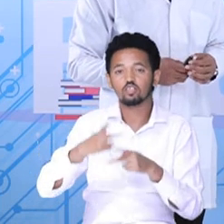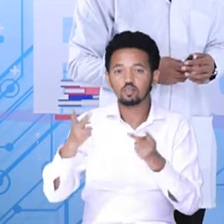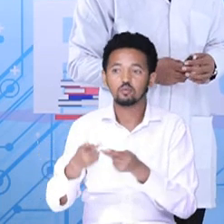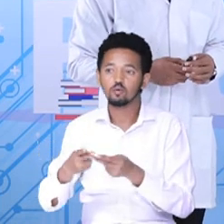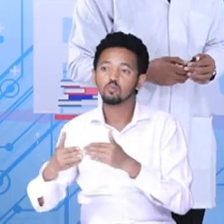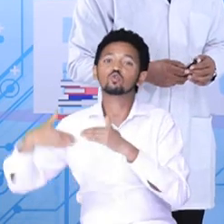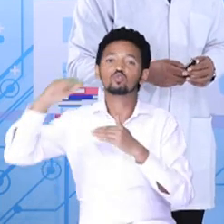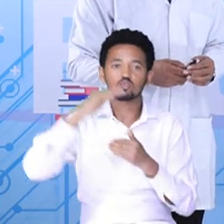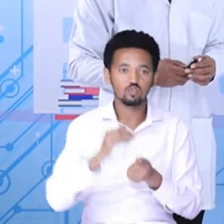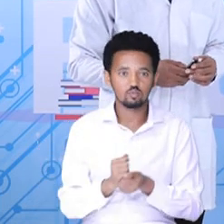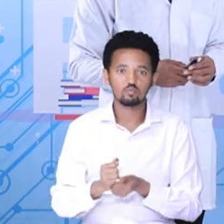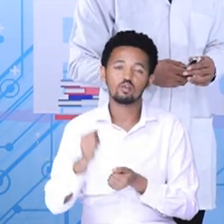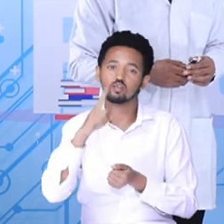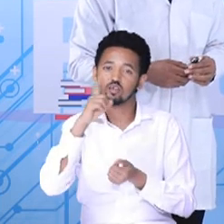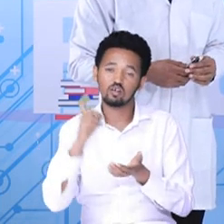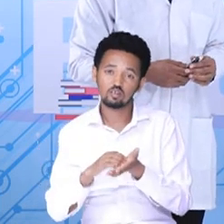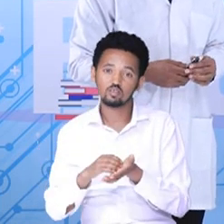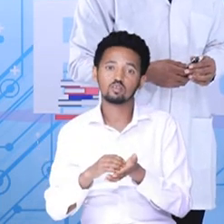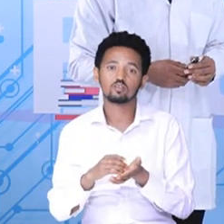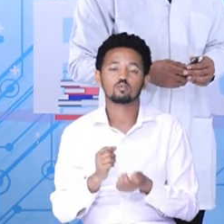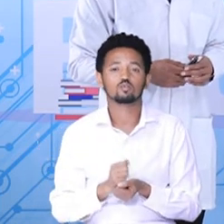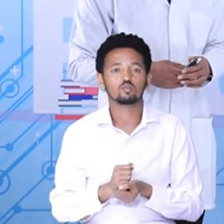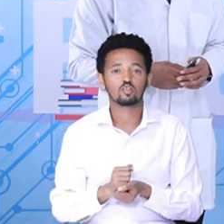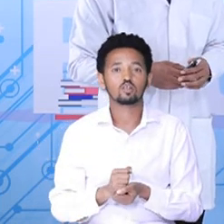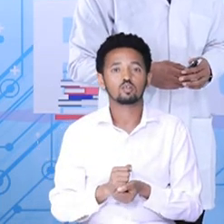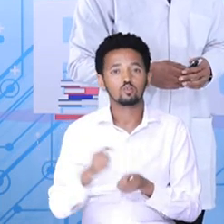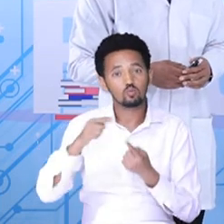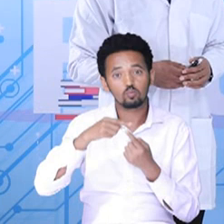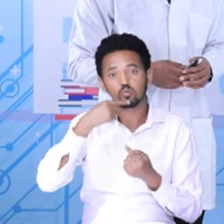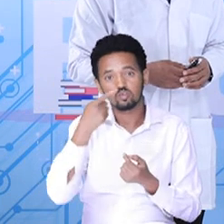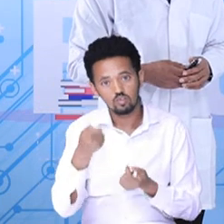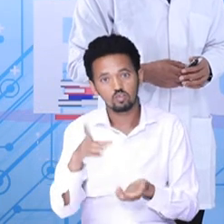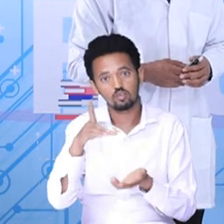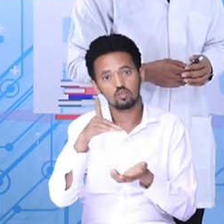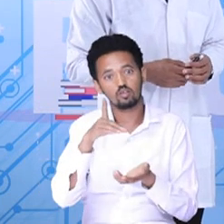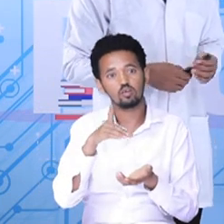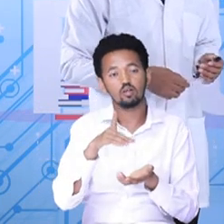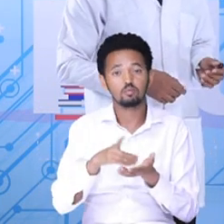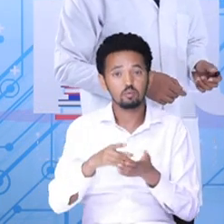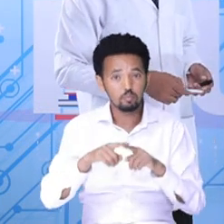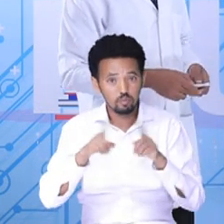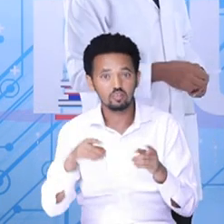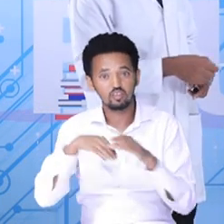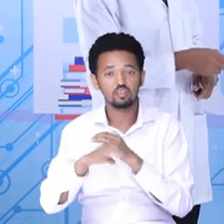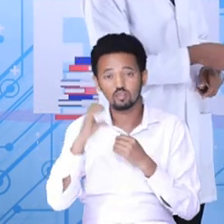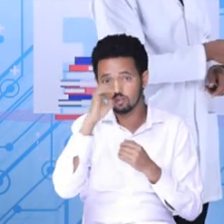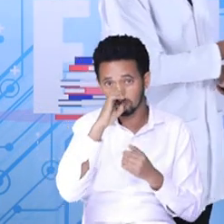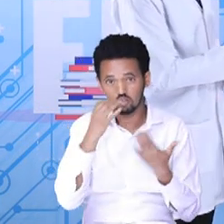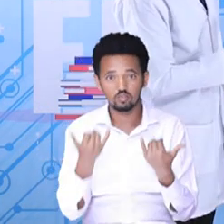10 to 100,000 to be said urban. But in